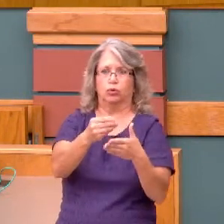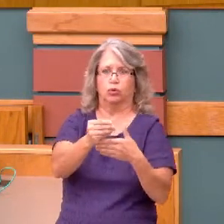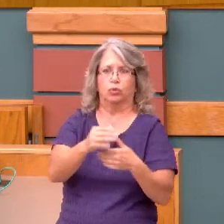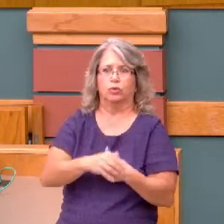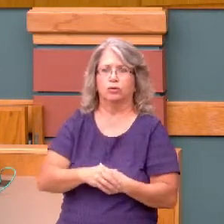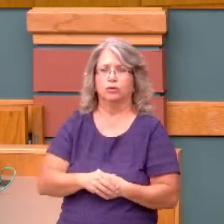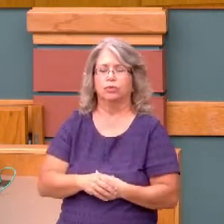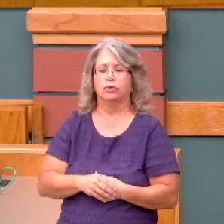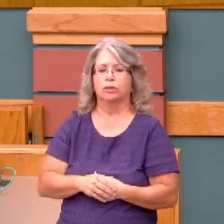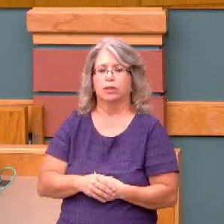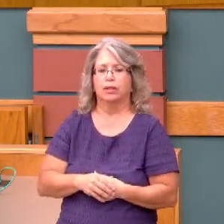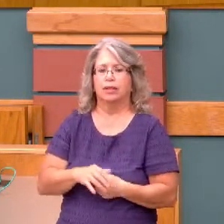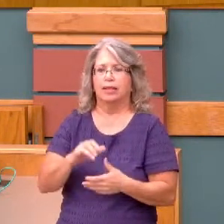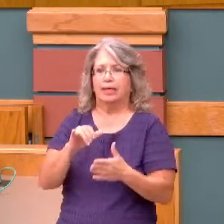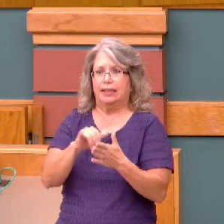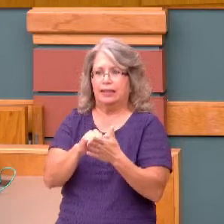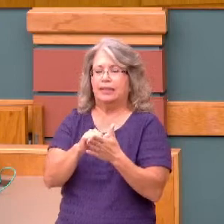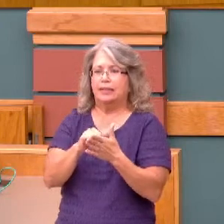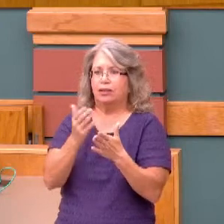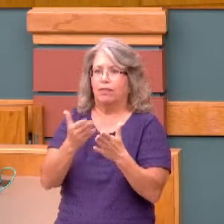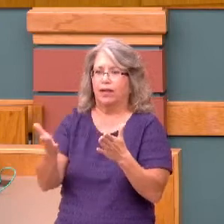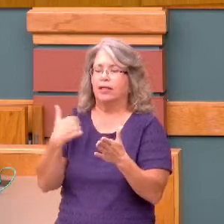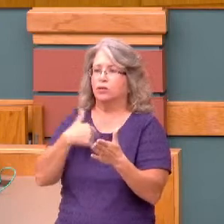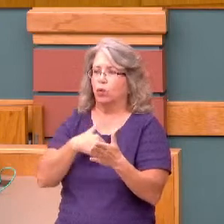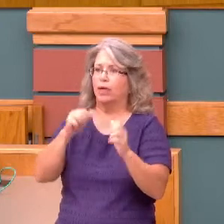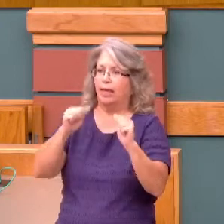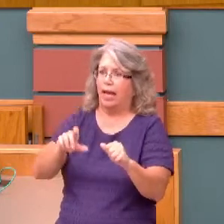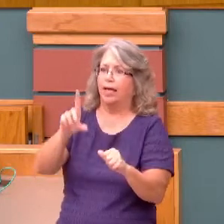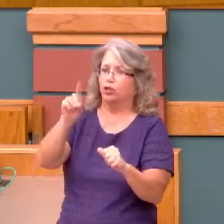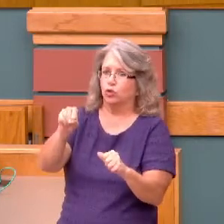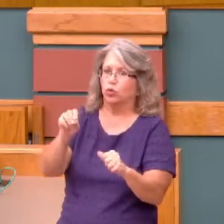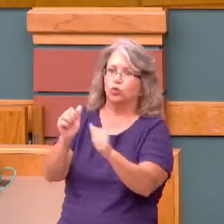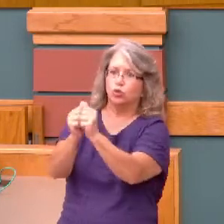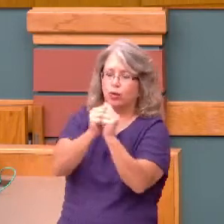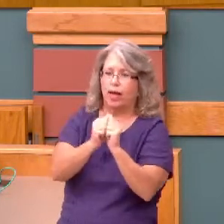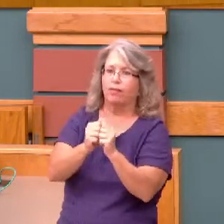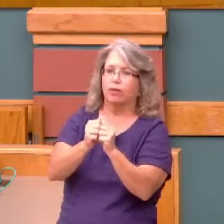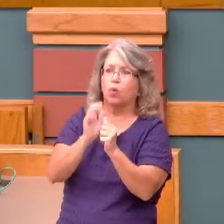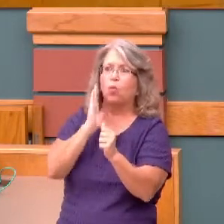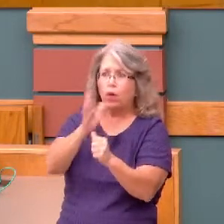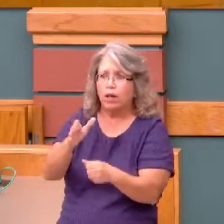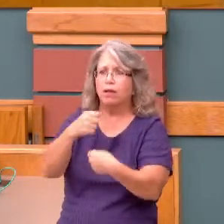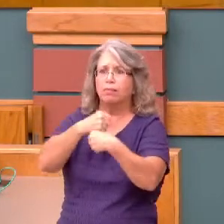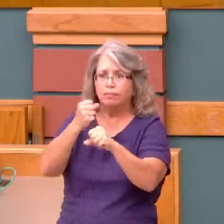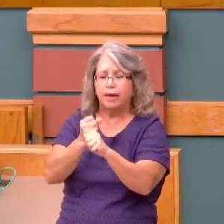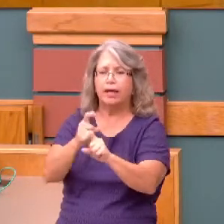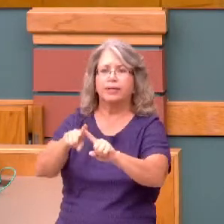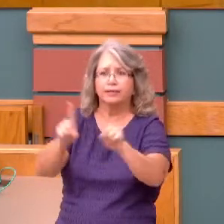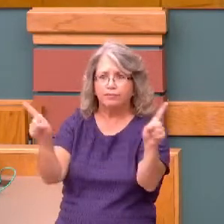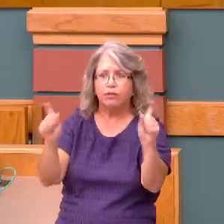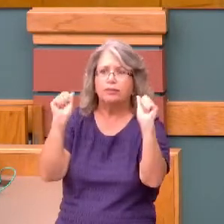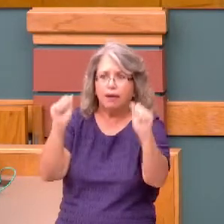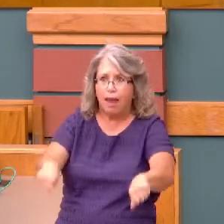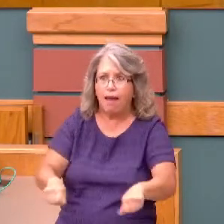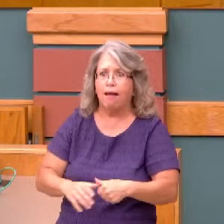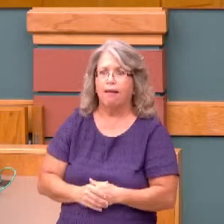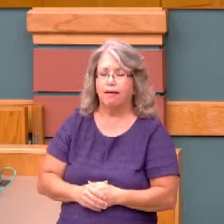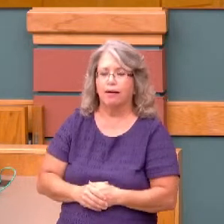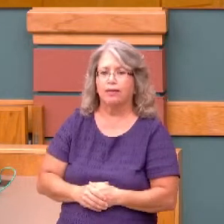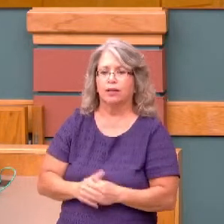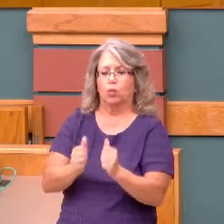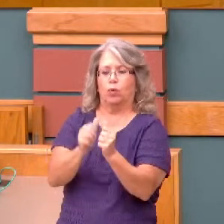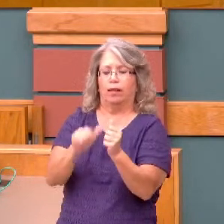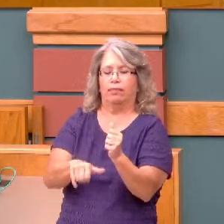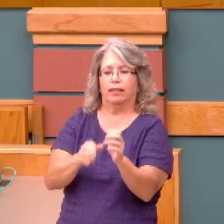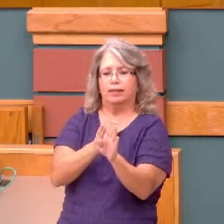to drive that old curve down or this curve down. They can make a difference. And especially with the Delta variant, they can